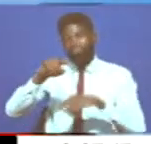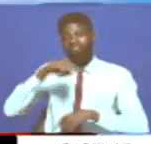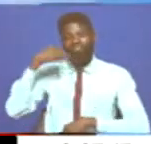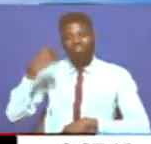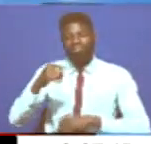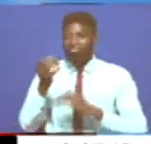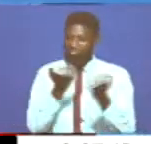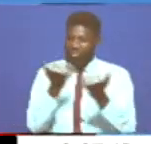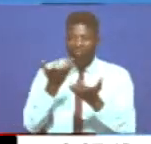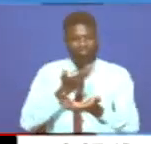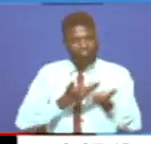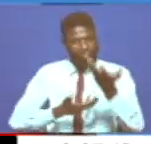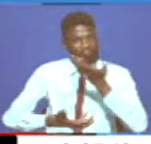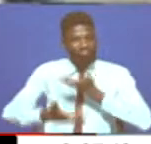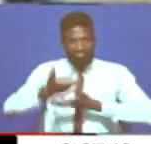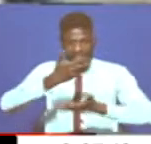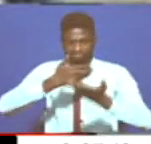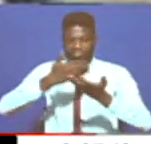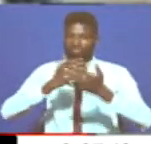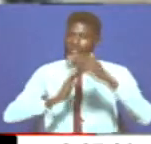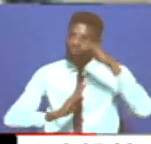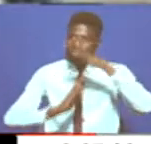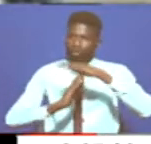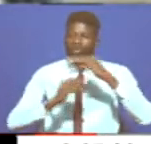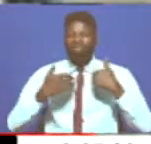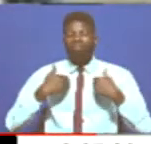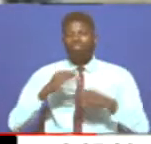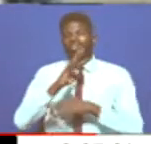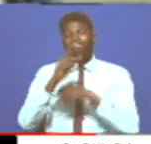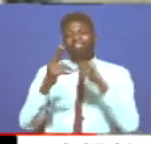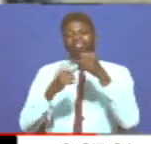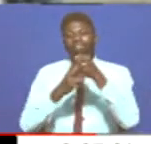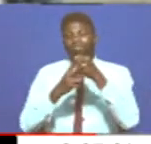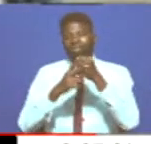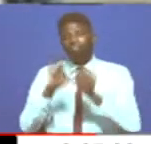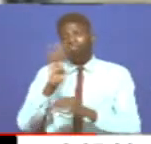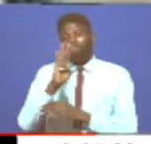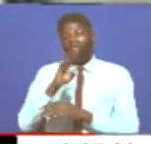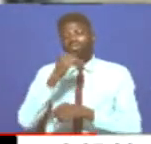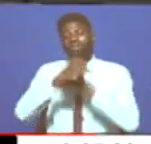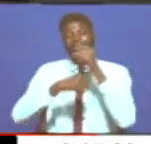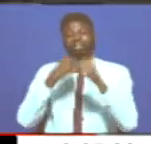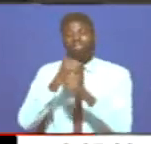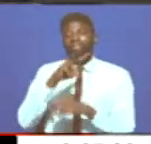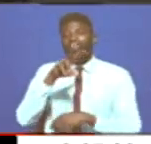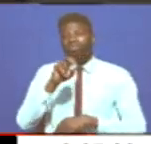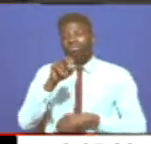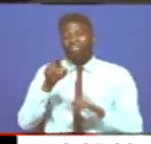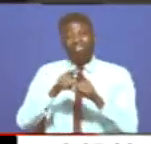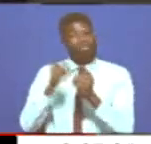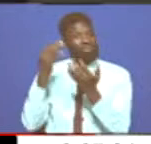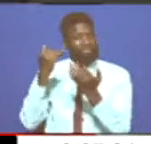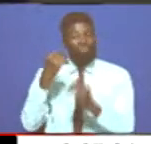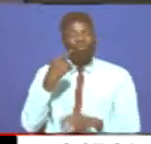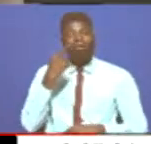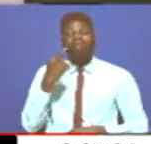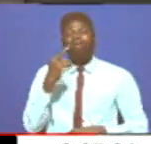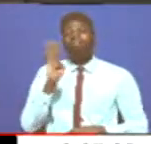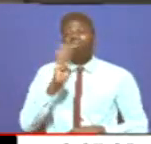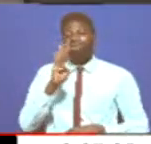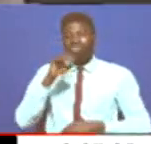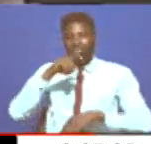the two countries, topping 47 billion shillings in 2020, and is expected to reach 100 billion shillings by the